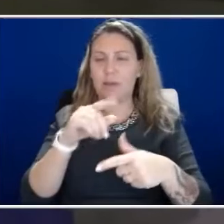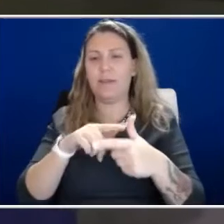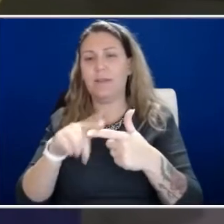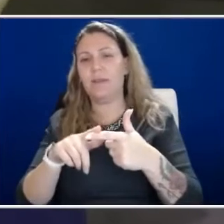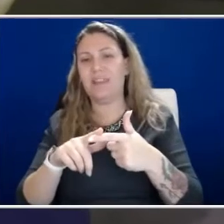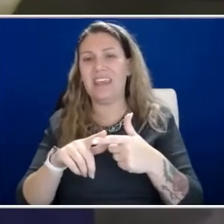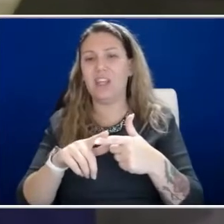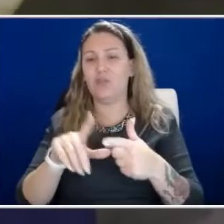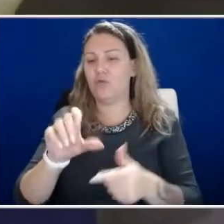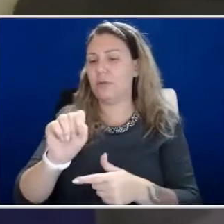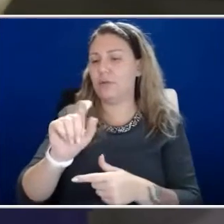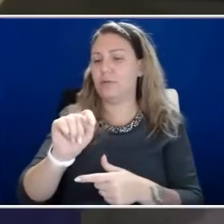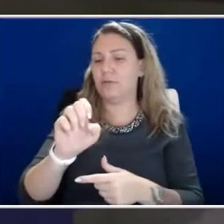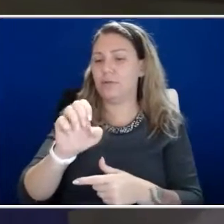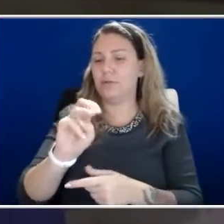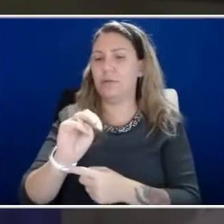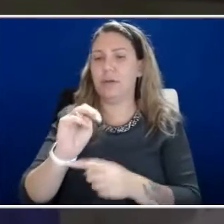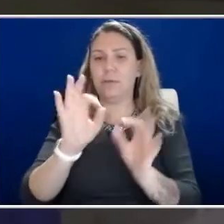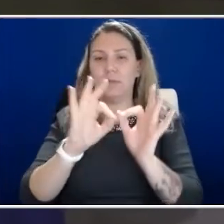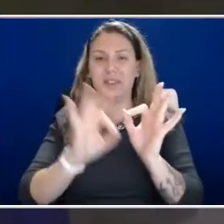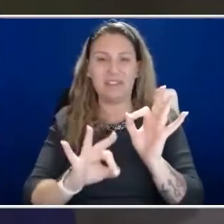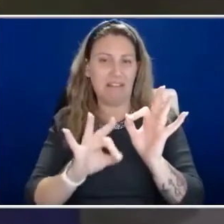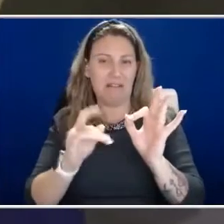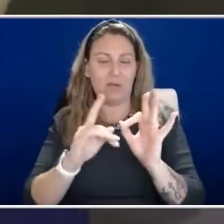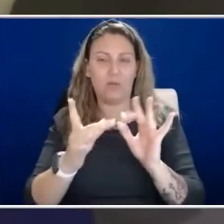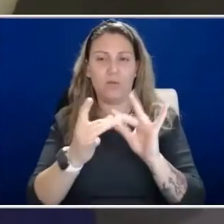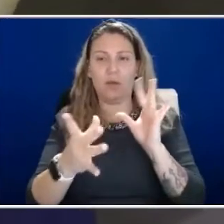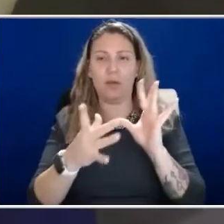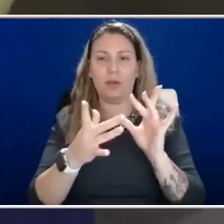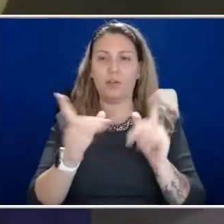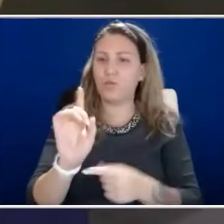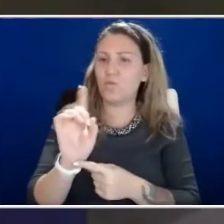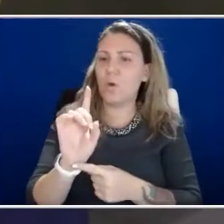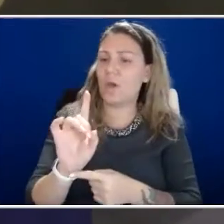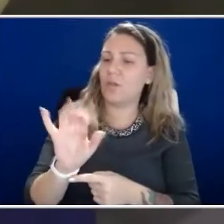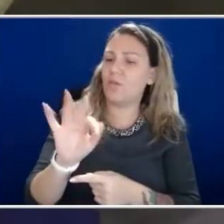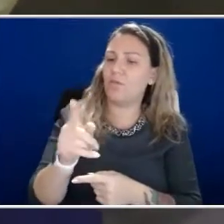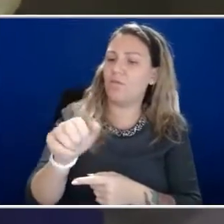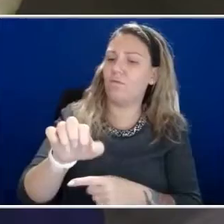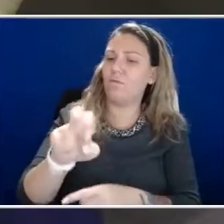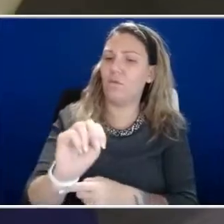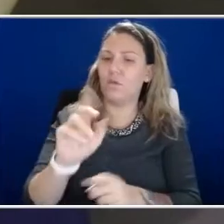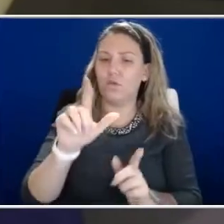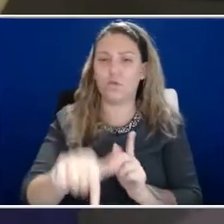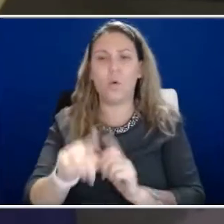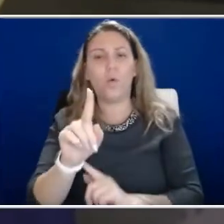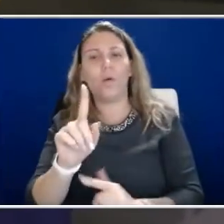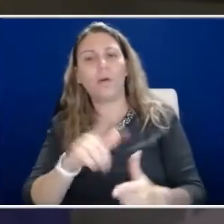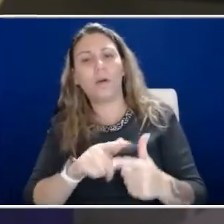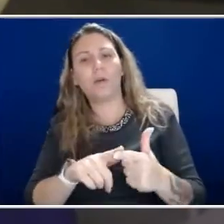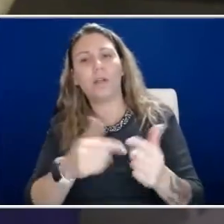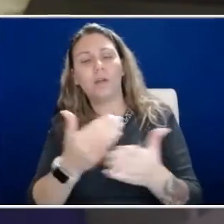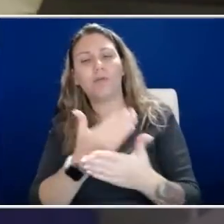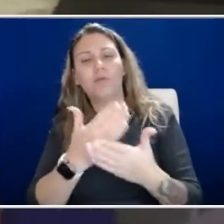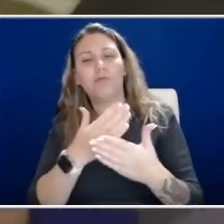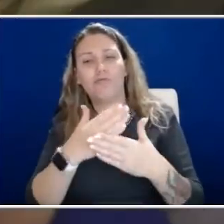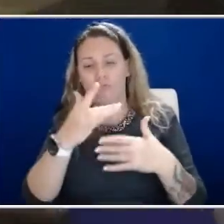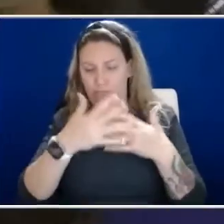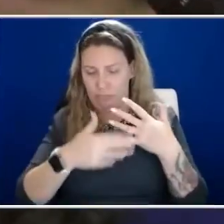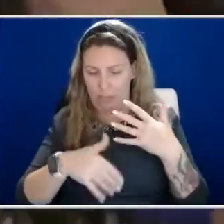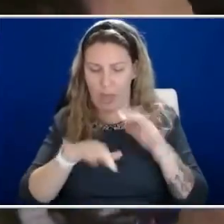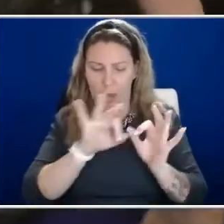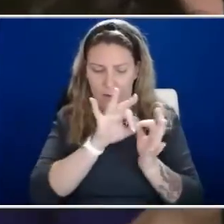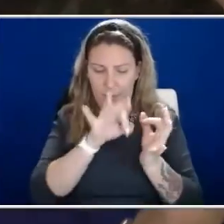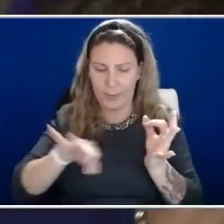the perfusion is lower, and create new blood vessels in the area where blood flow is compromised.